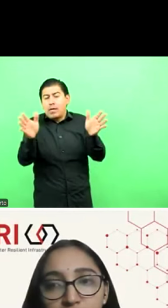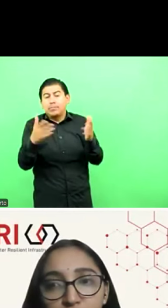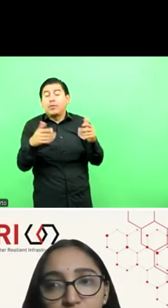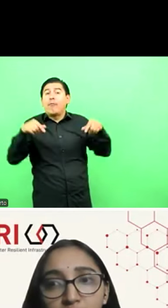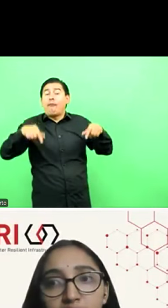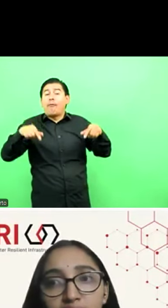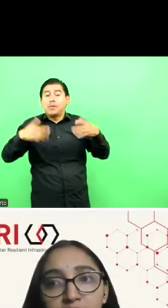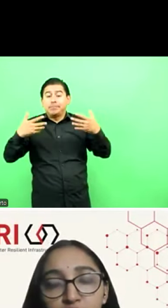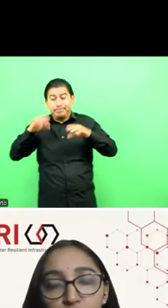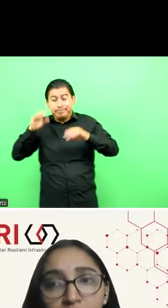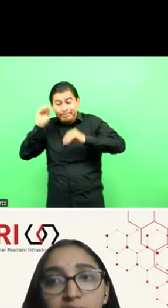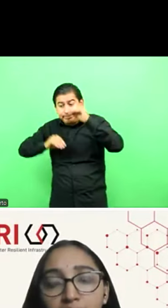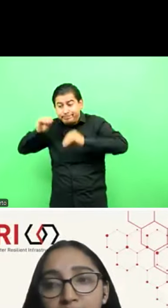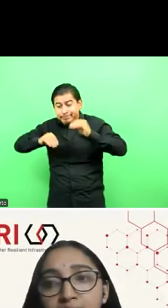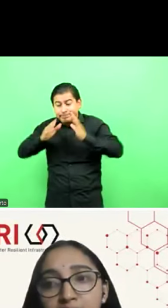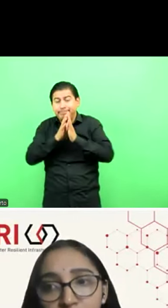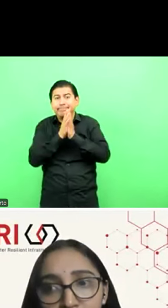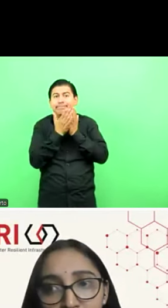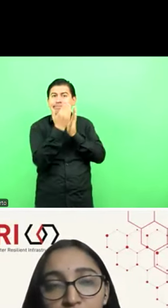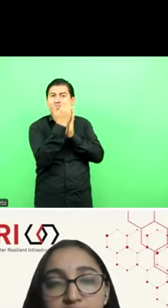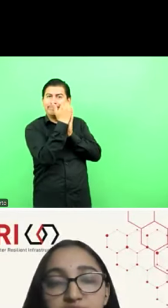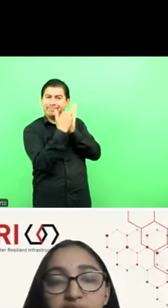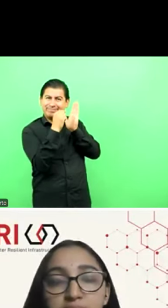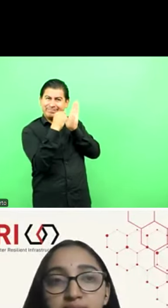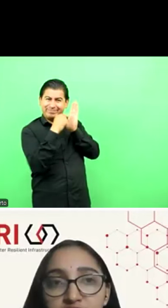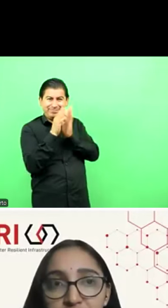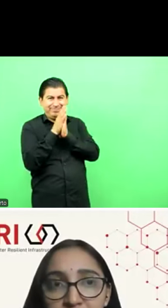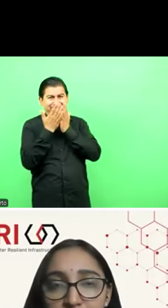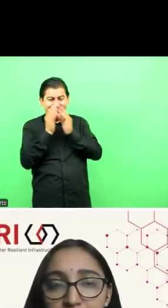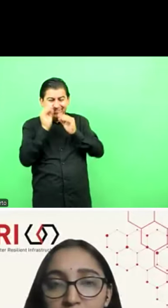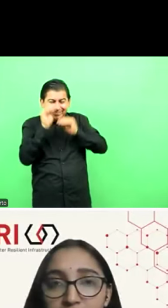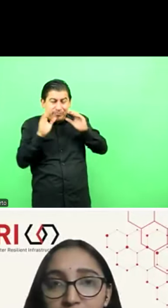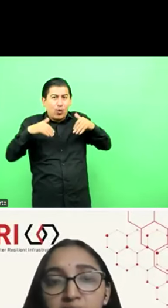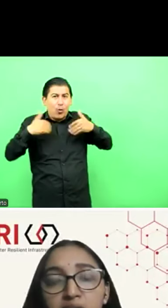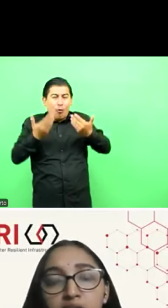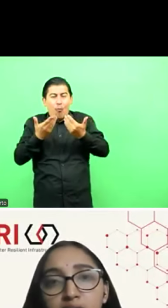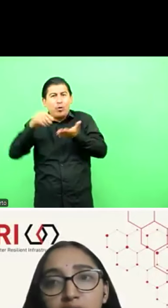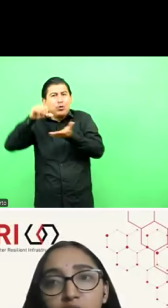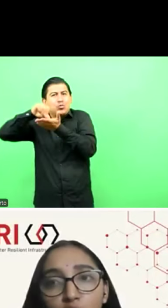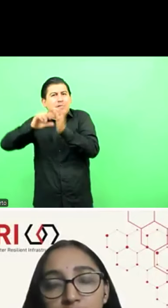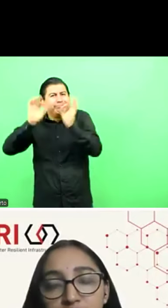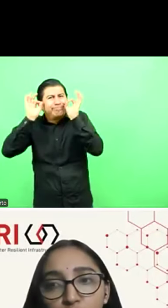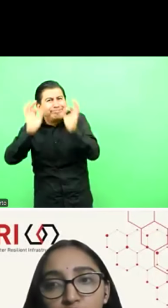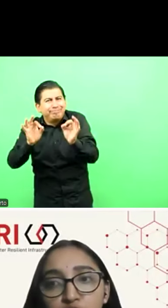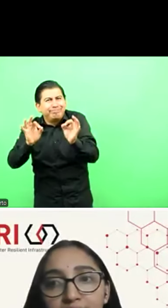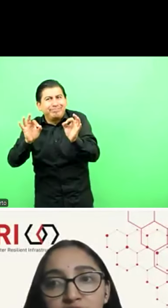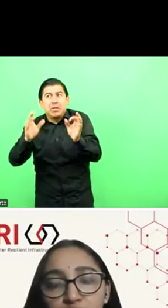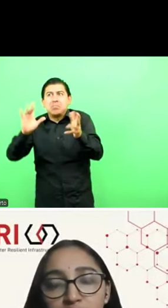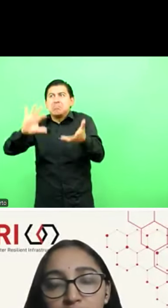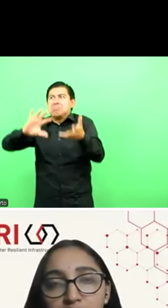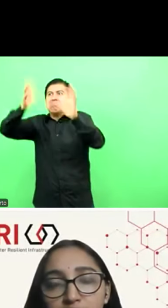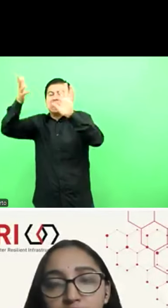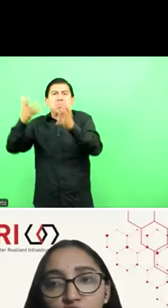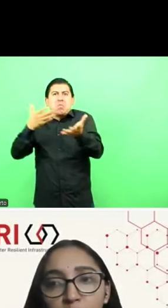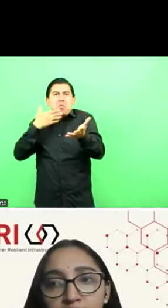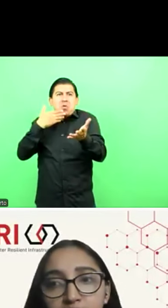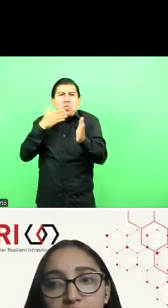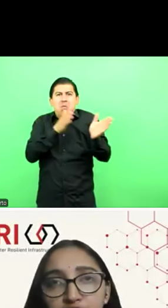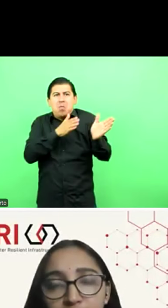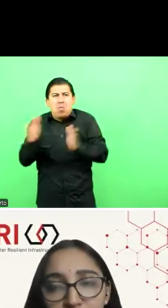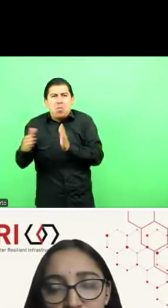water, we are developing one, and health will be a focus we will be considering in the coming time. Also, to ensure